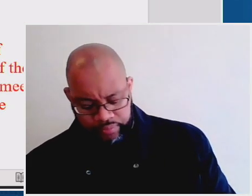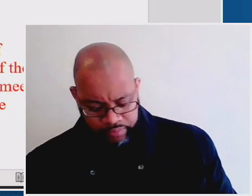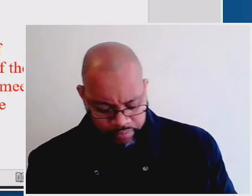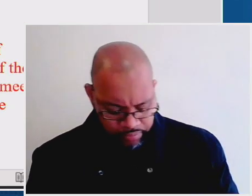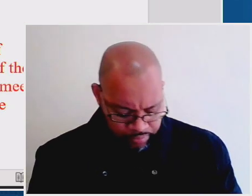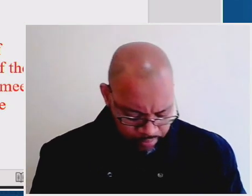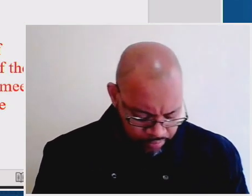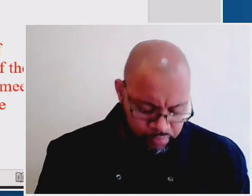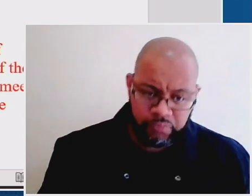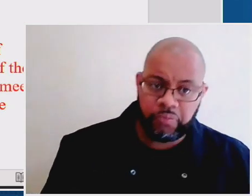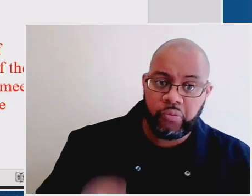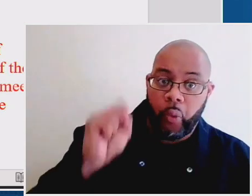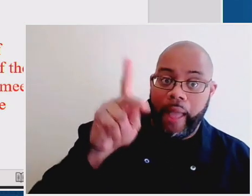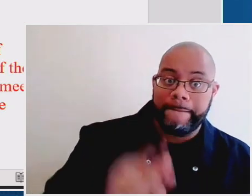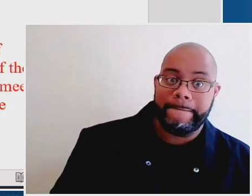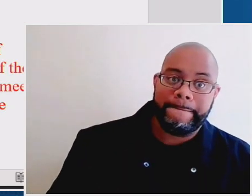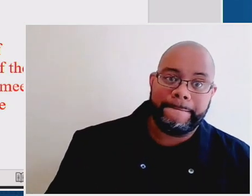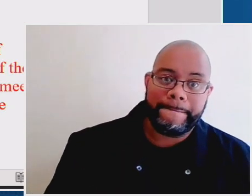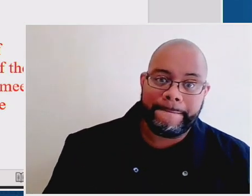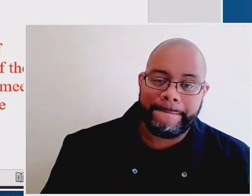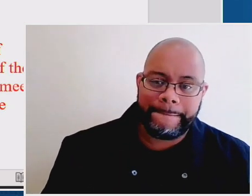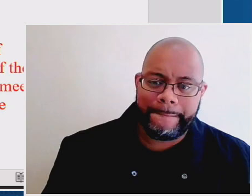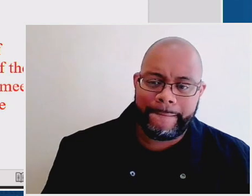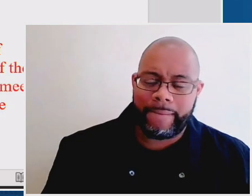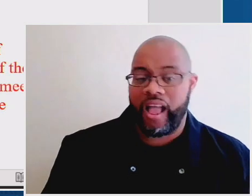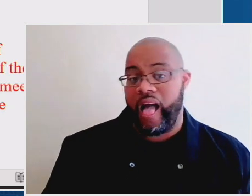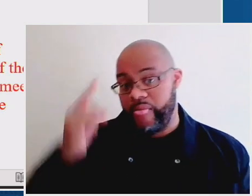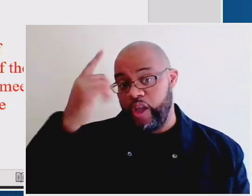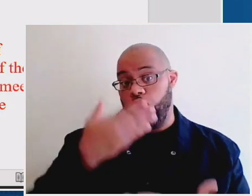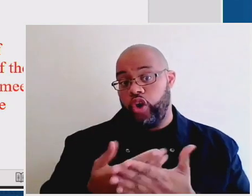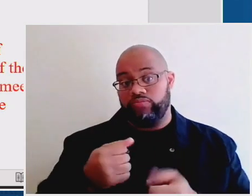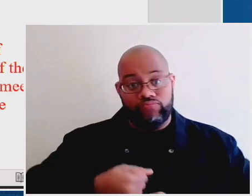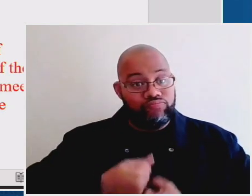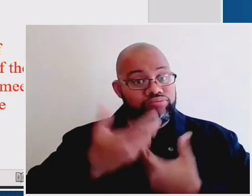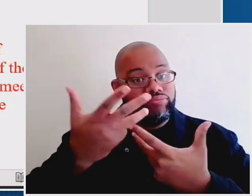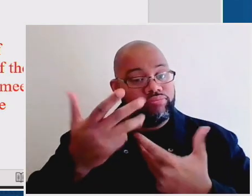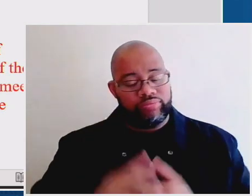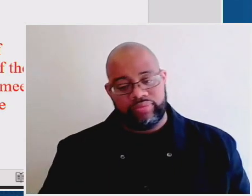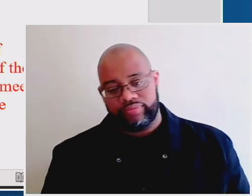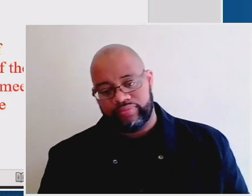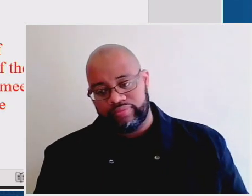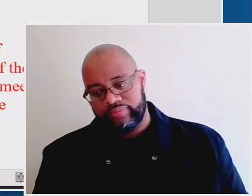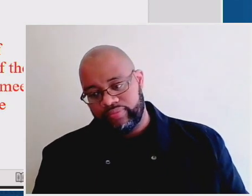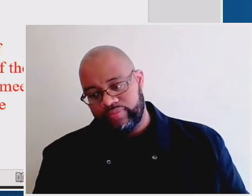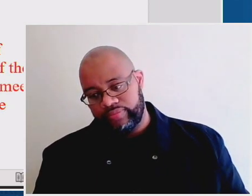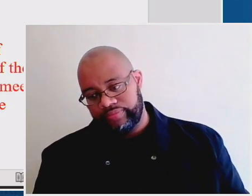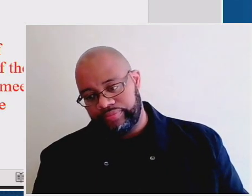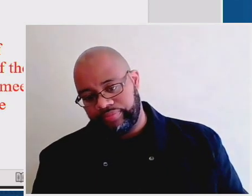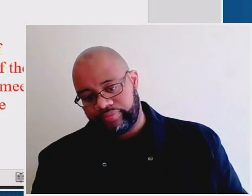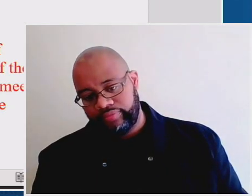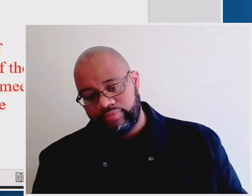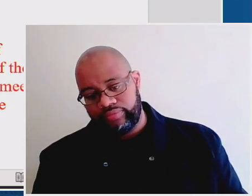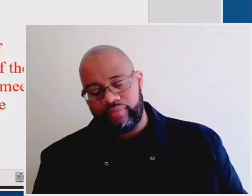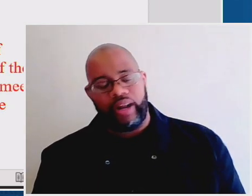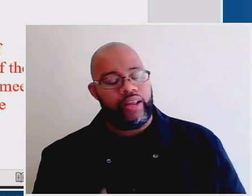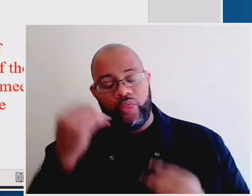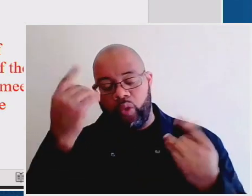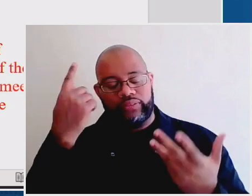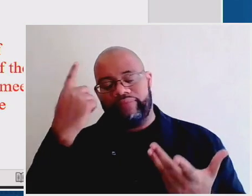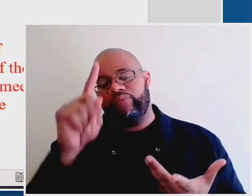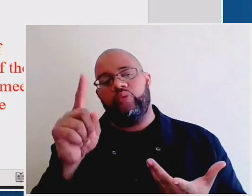Okay. Yeah, I think it's good to get it out there. Get any, any and all thoughts, I guess, for